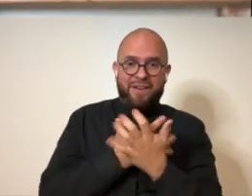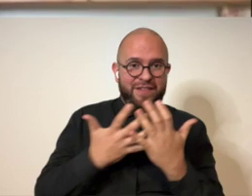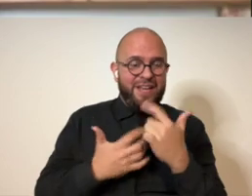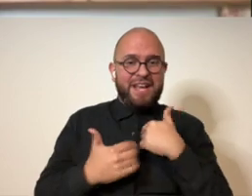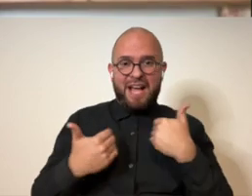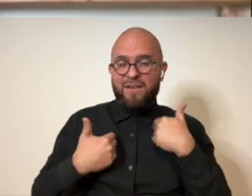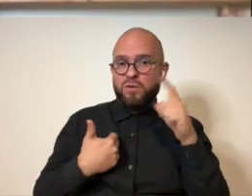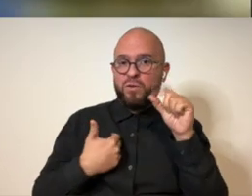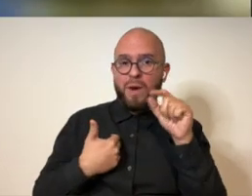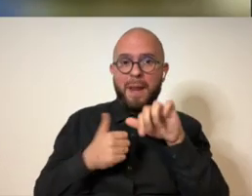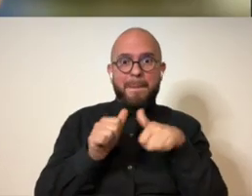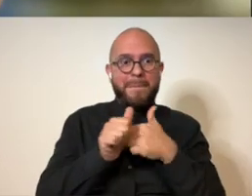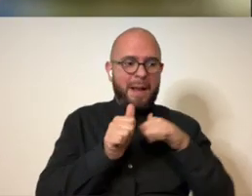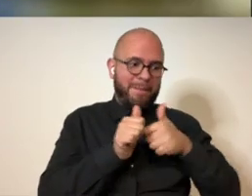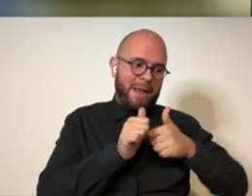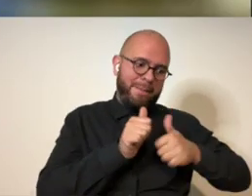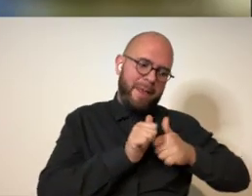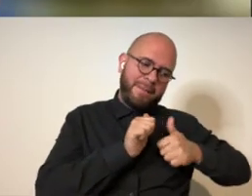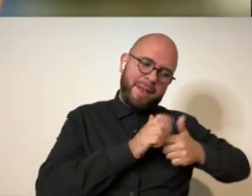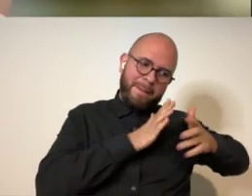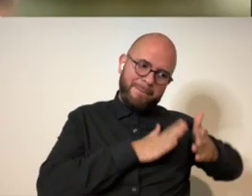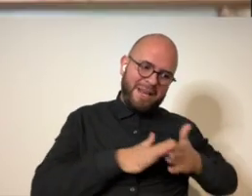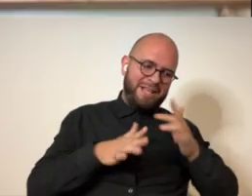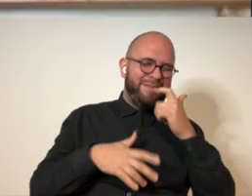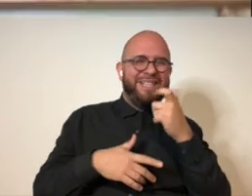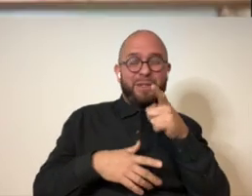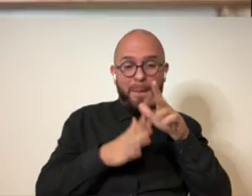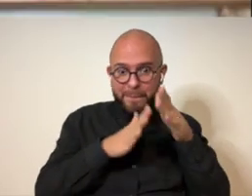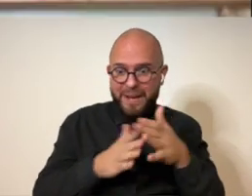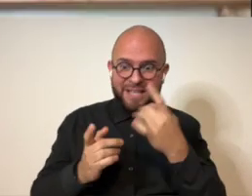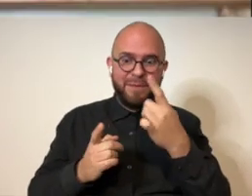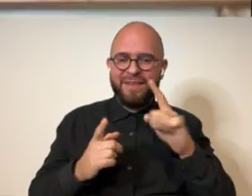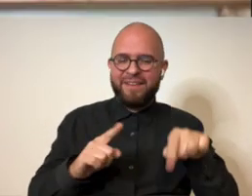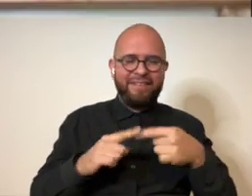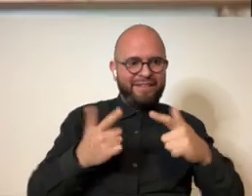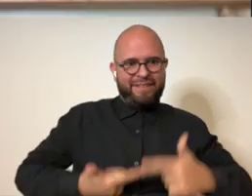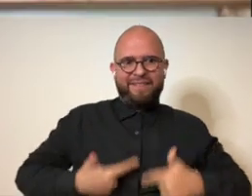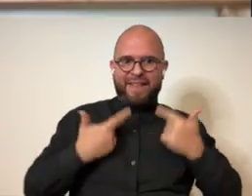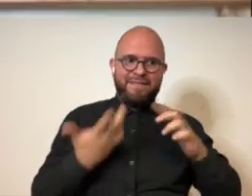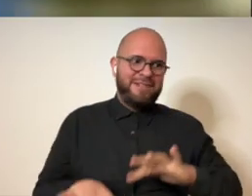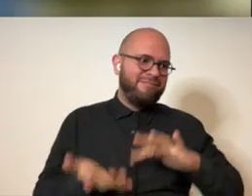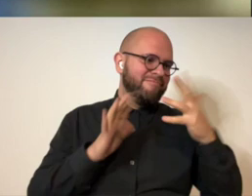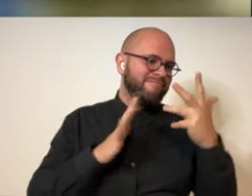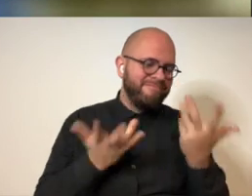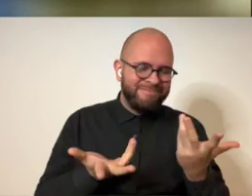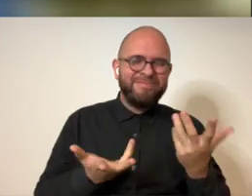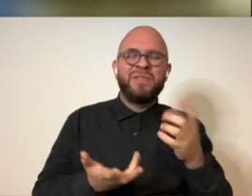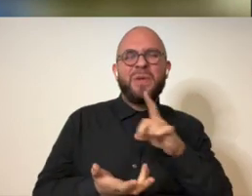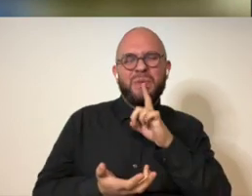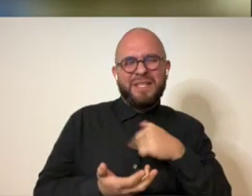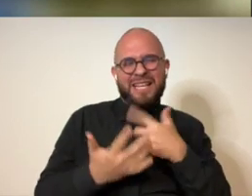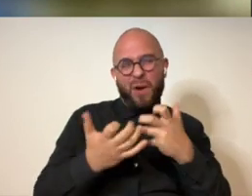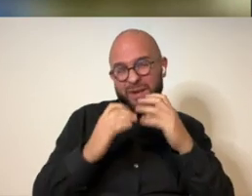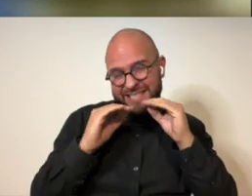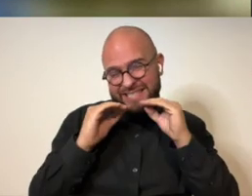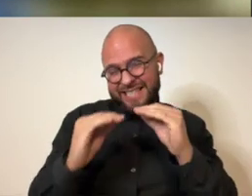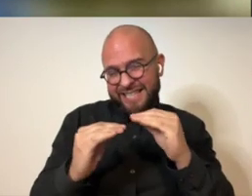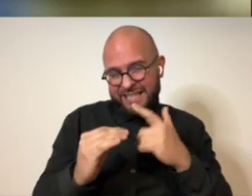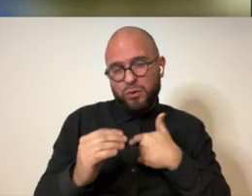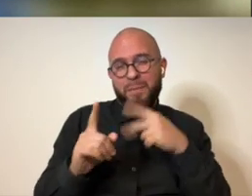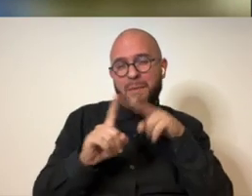plans? I'm trying everything, so I have 20 backup plans, as I usually do, because you know life never goes as you